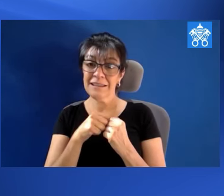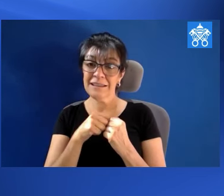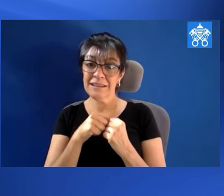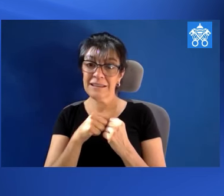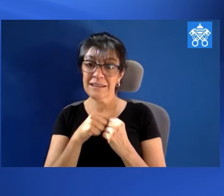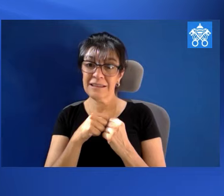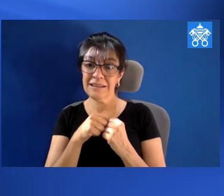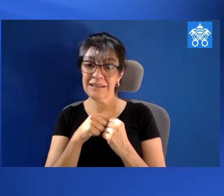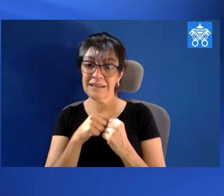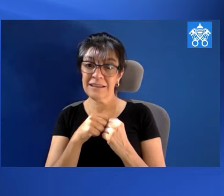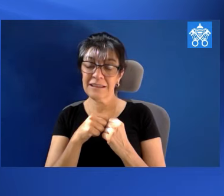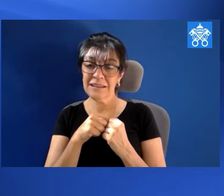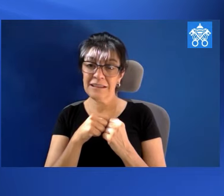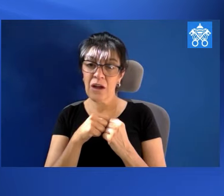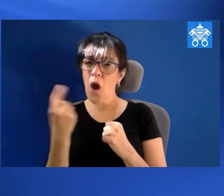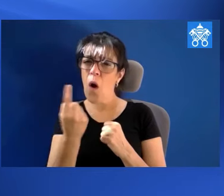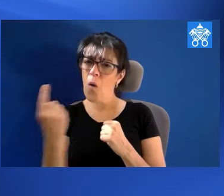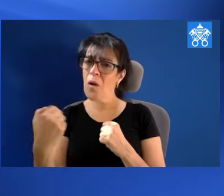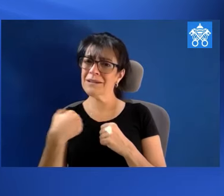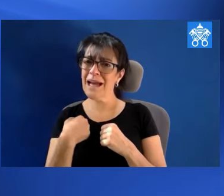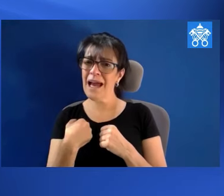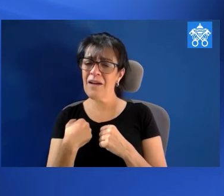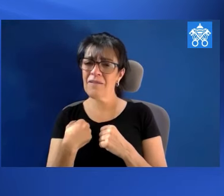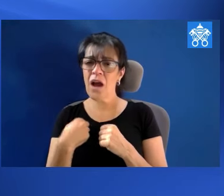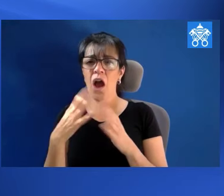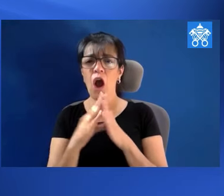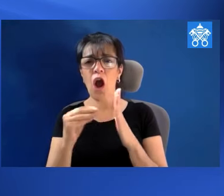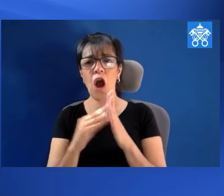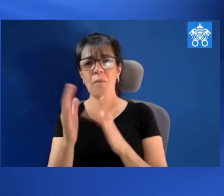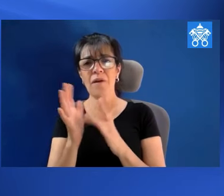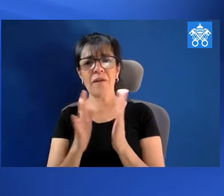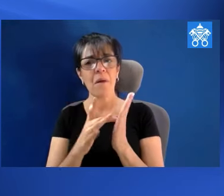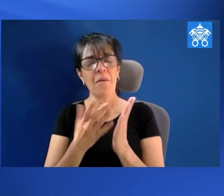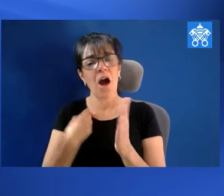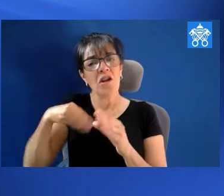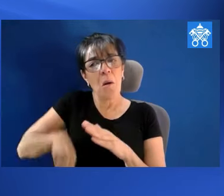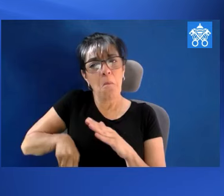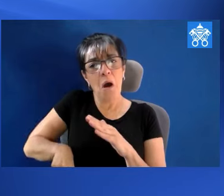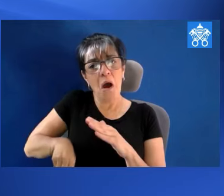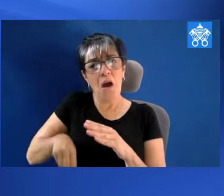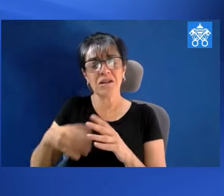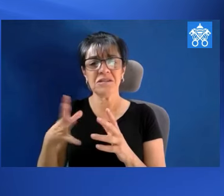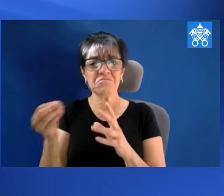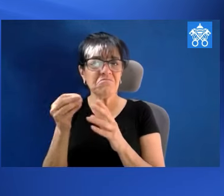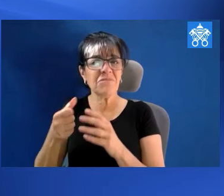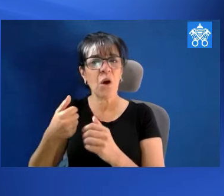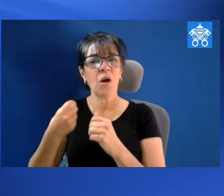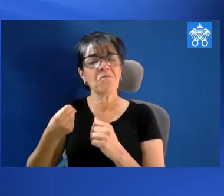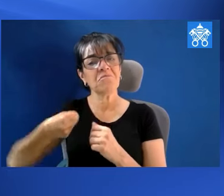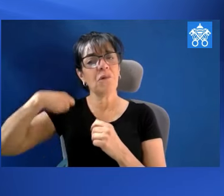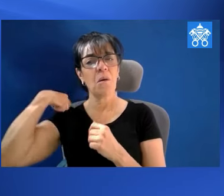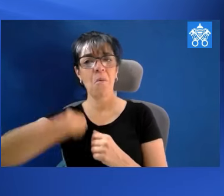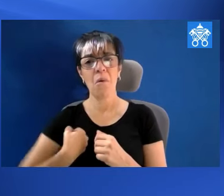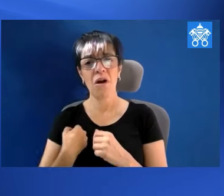recommend that you always have a copy of the Bible in your purse or in your